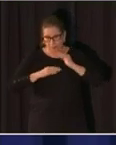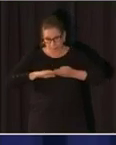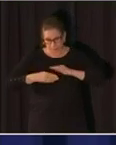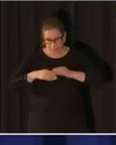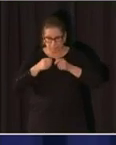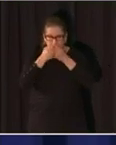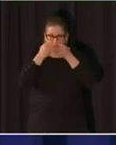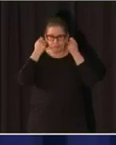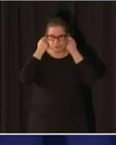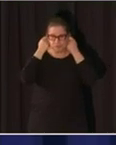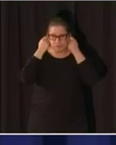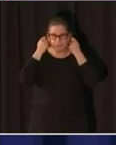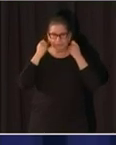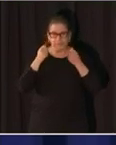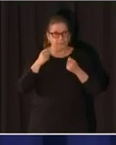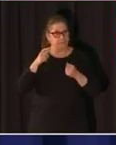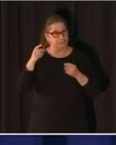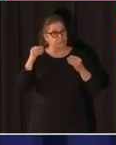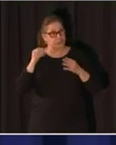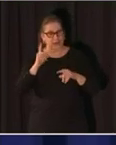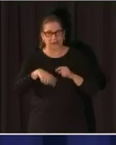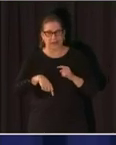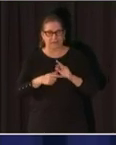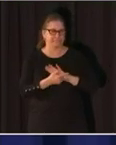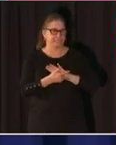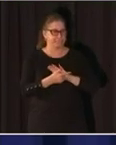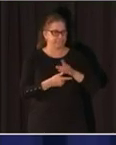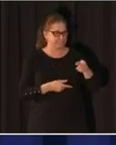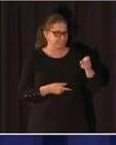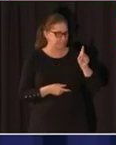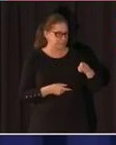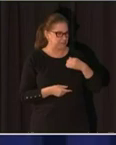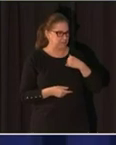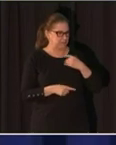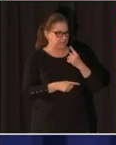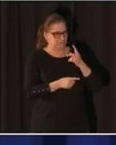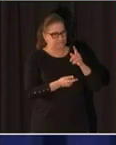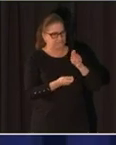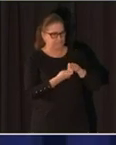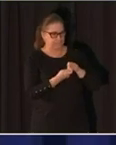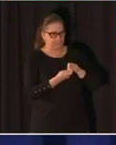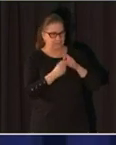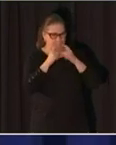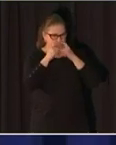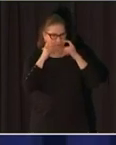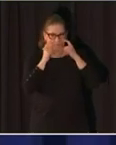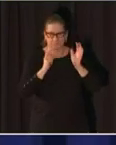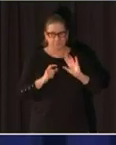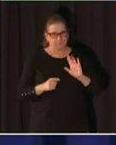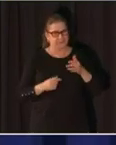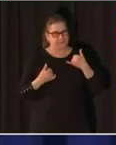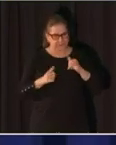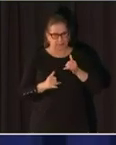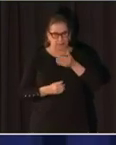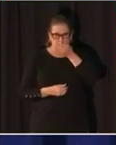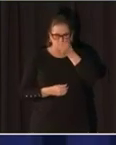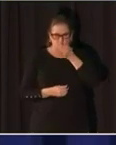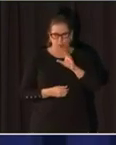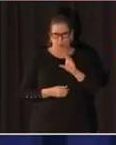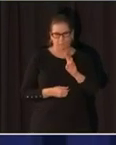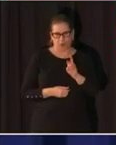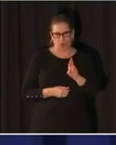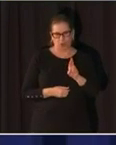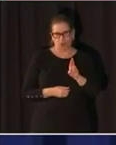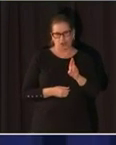a specific type of mask or instead of a mask or face covering can become more familiar with our